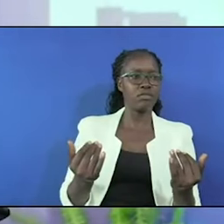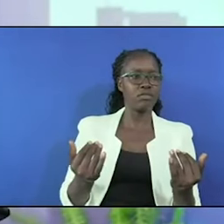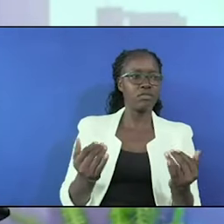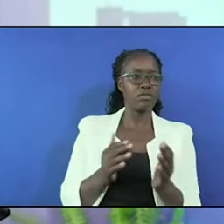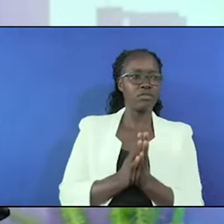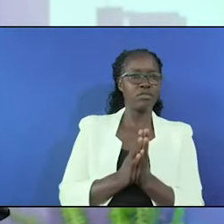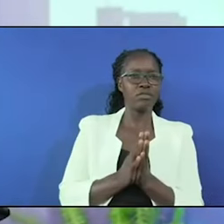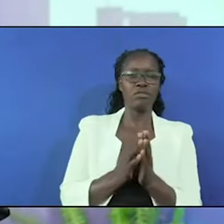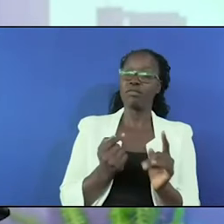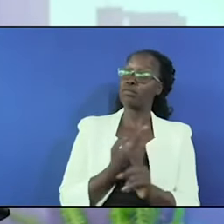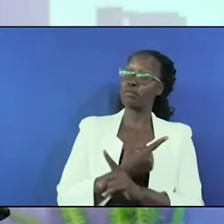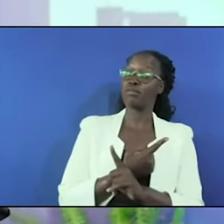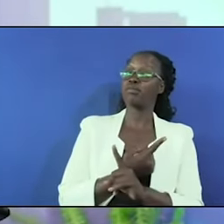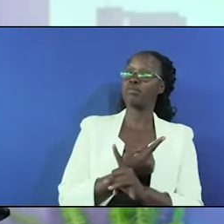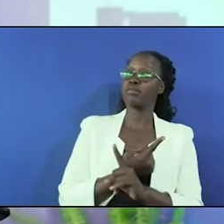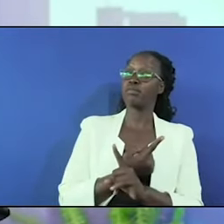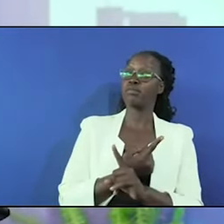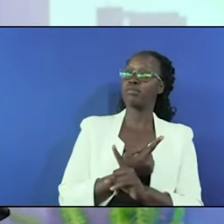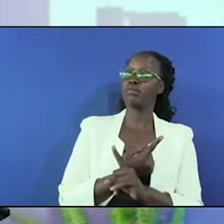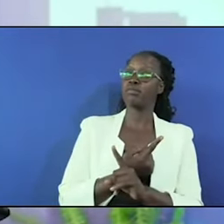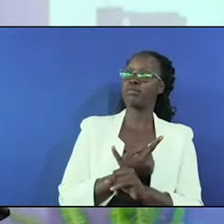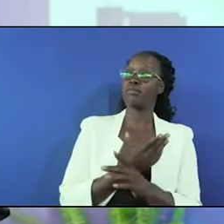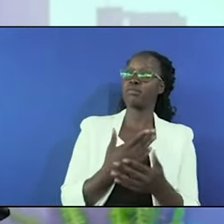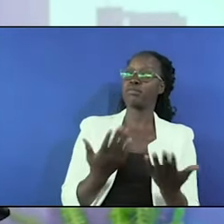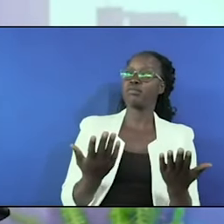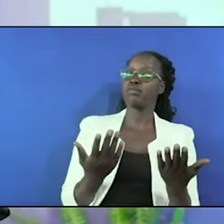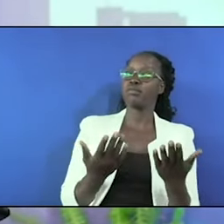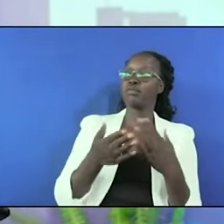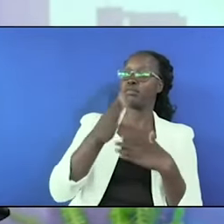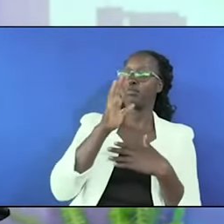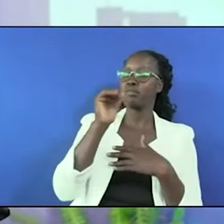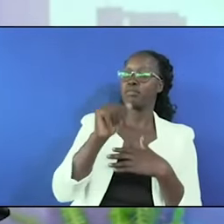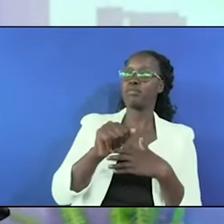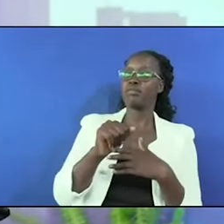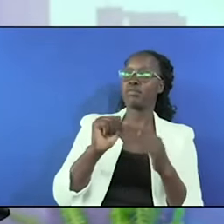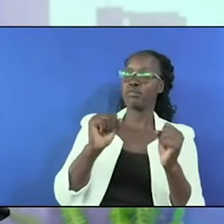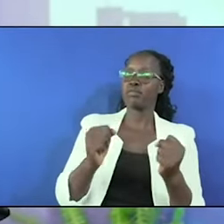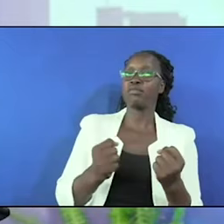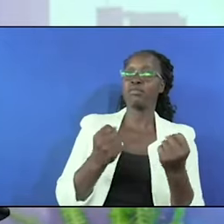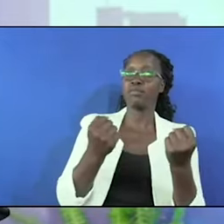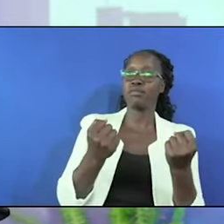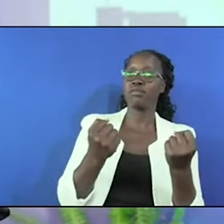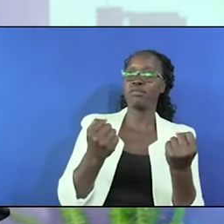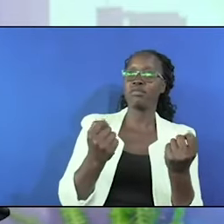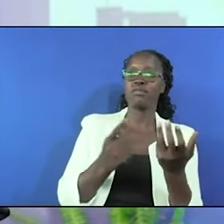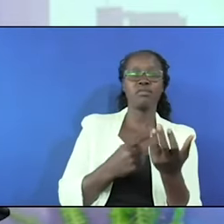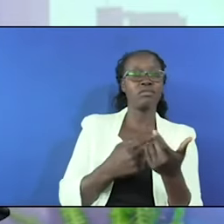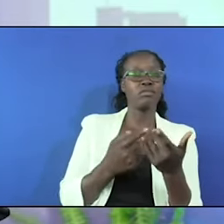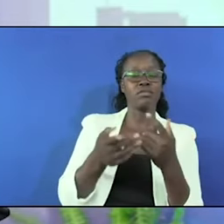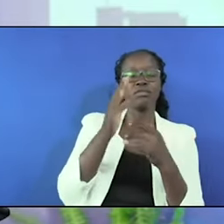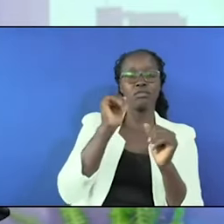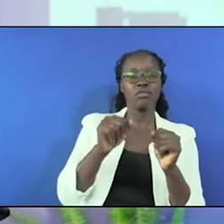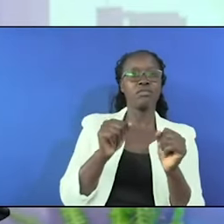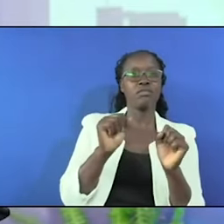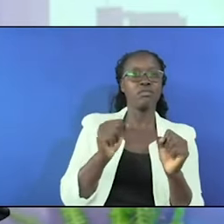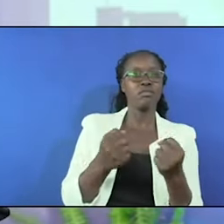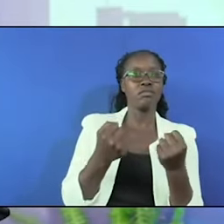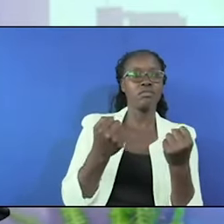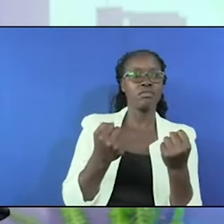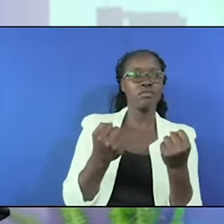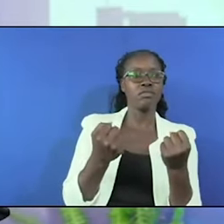What a contrast. How that God can save, how much that God can save.